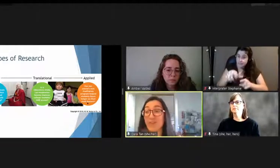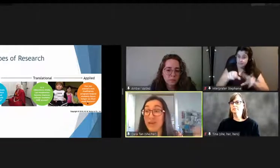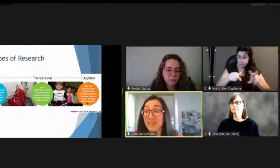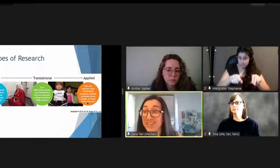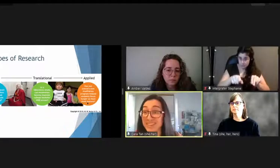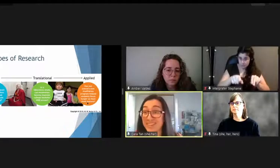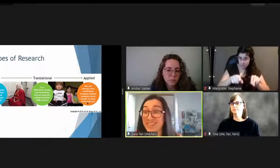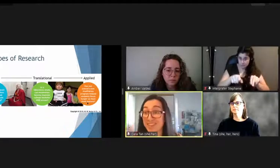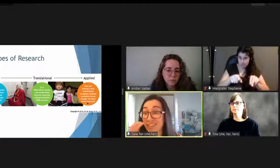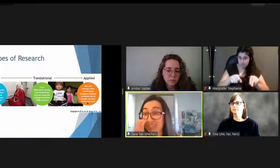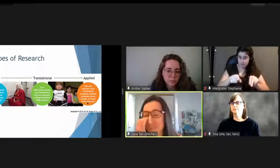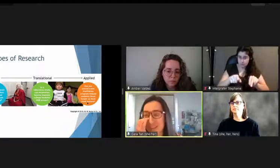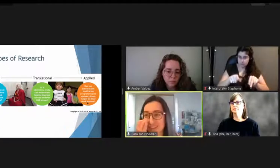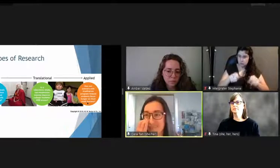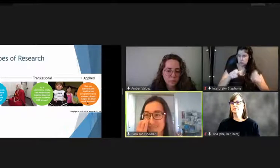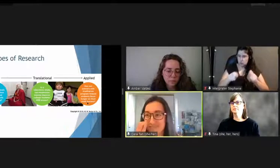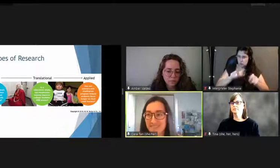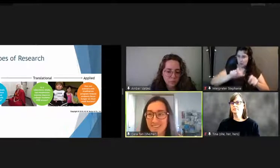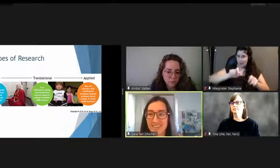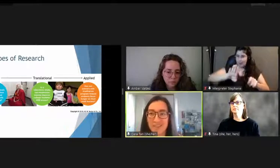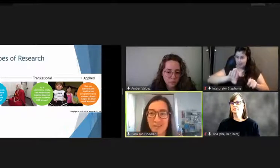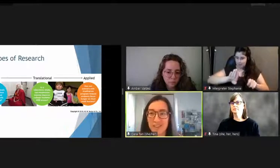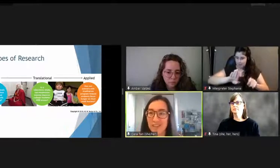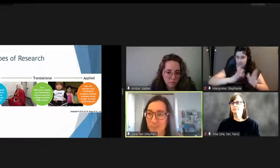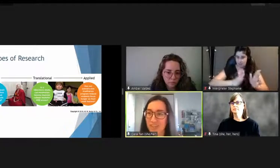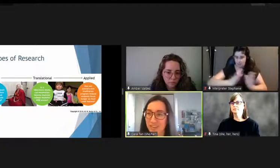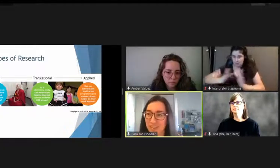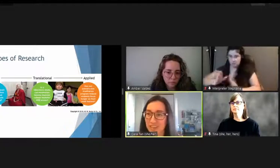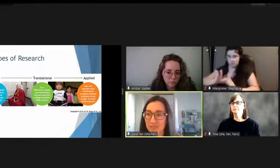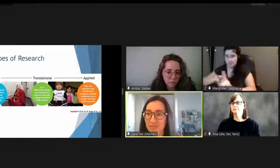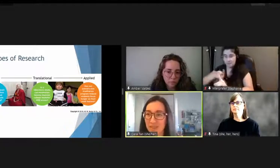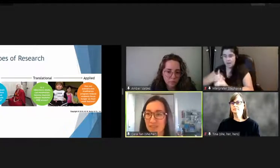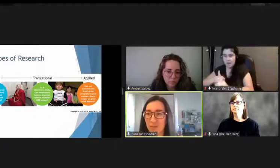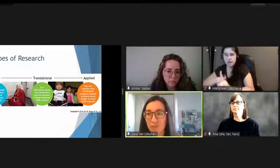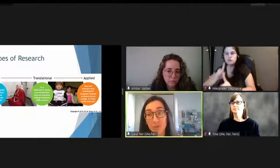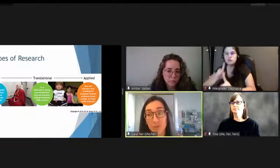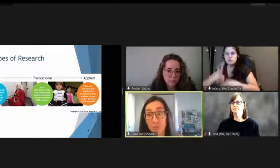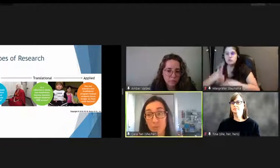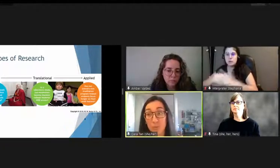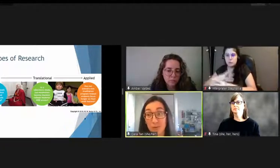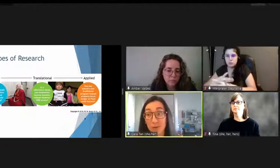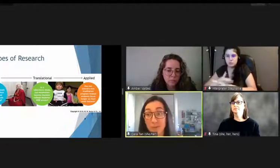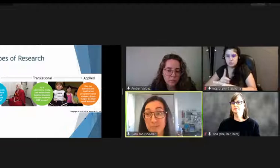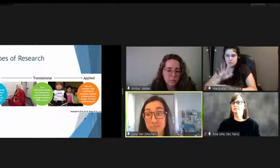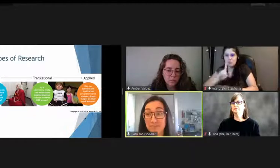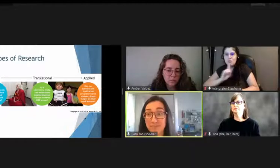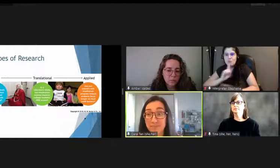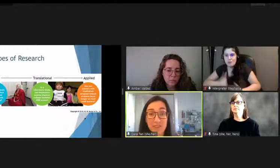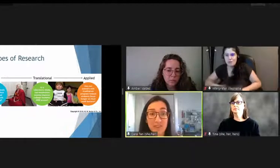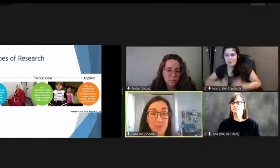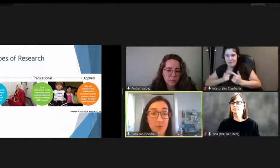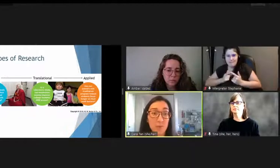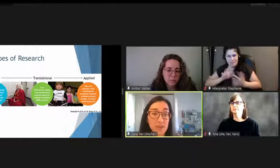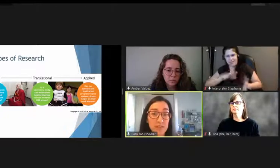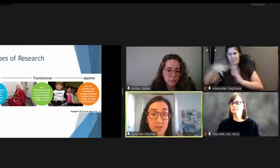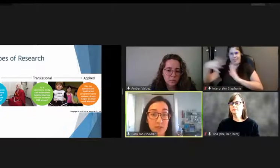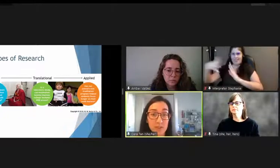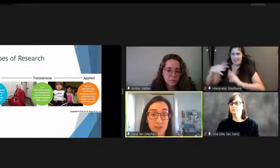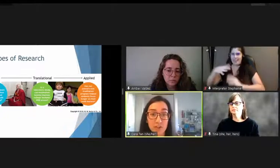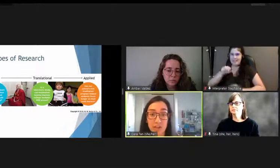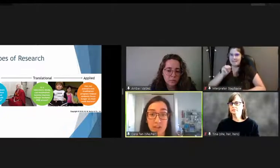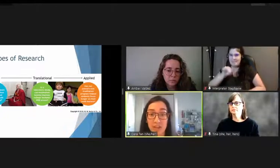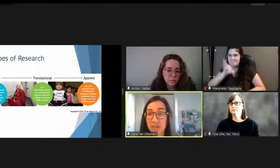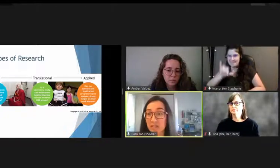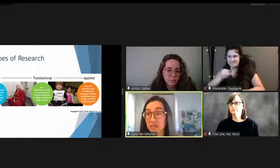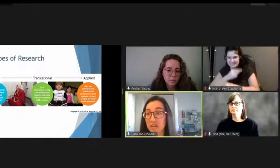where things are messy, life is messy. And then we see if it really works out. So basic